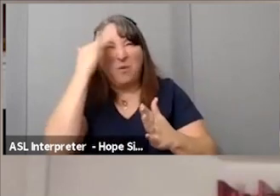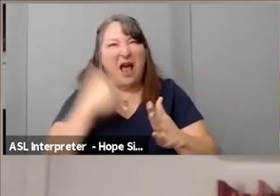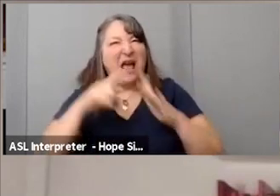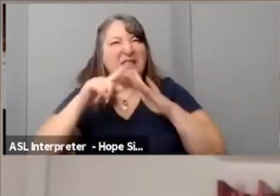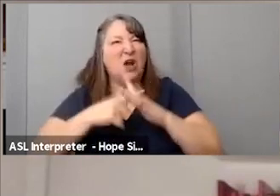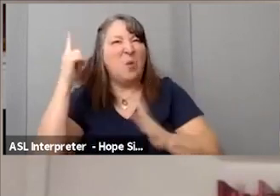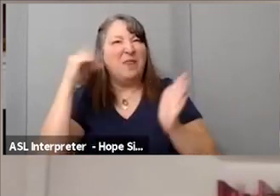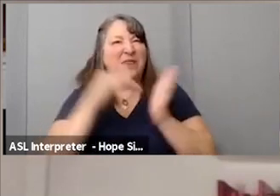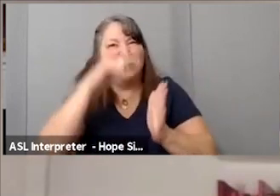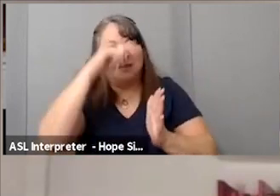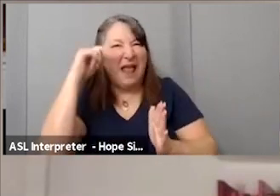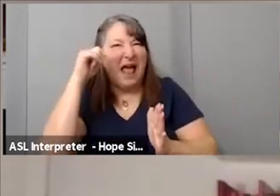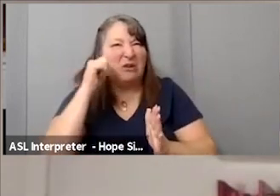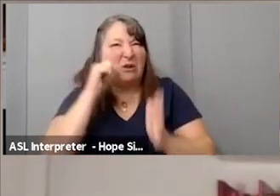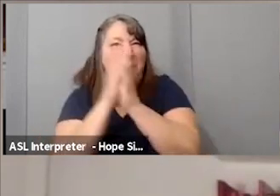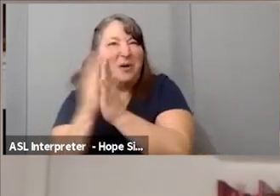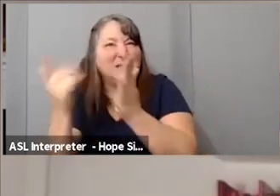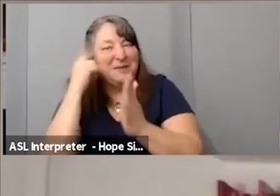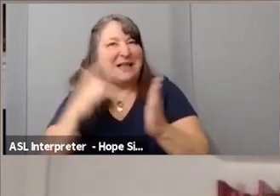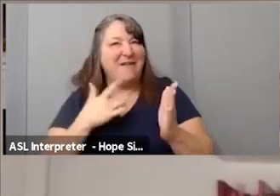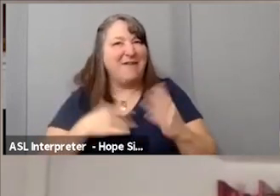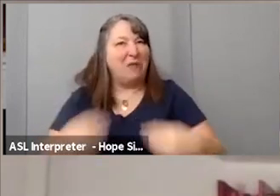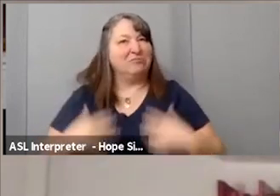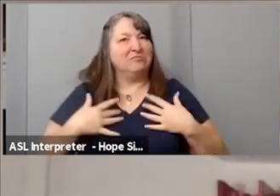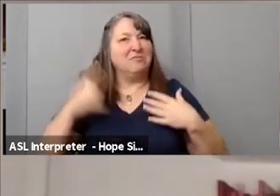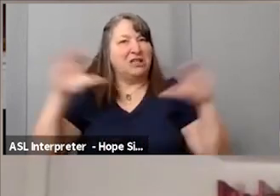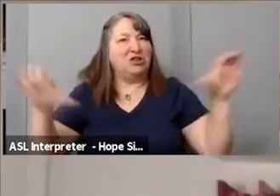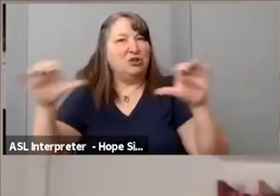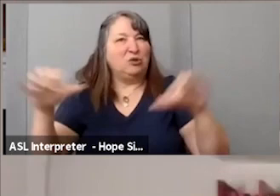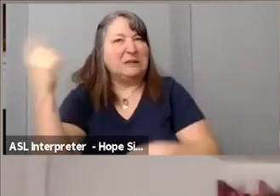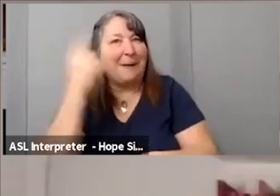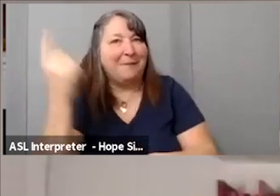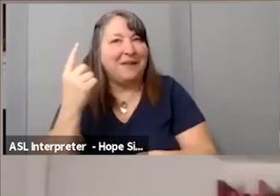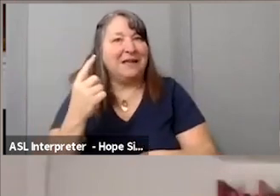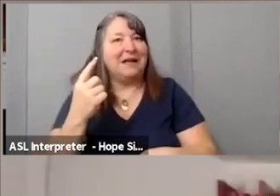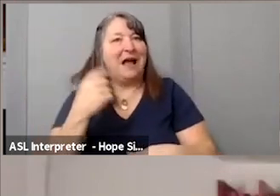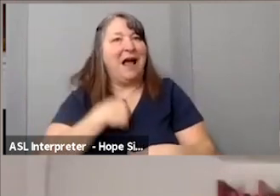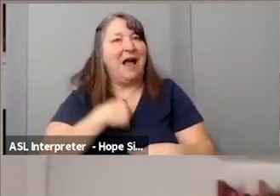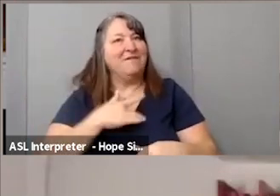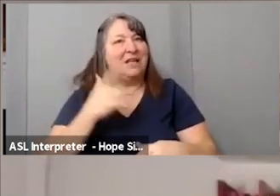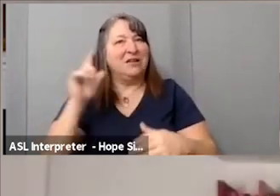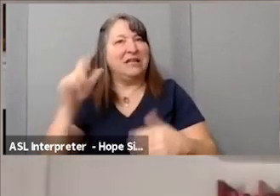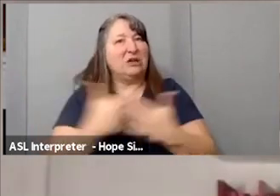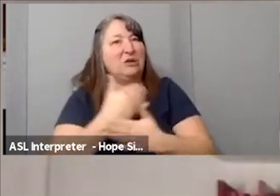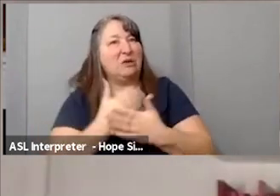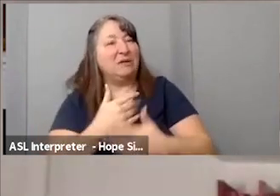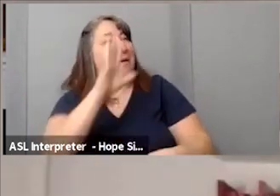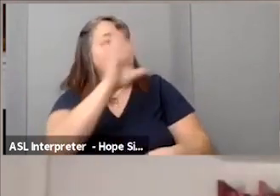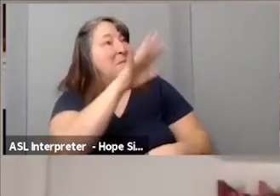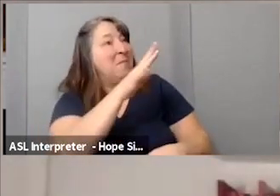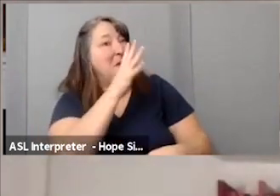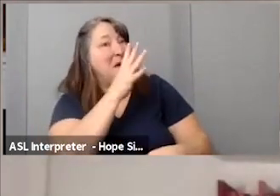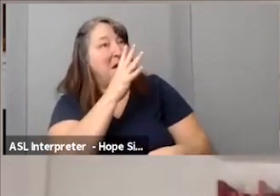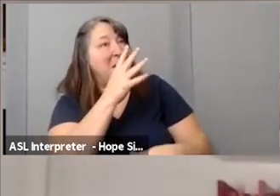felt very mobilized to do something. Like if I wanted to wear different shoes, then I could just talk to her and say, Mom, I really want a new pair of shoes. If I didn't like my lunch,